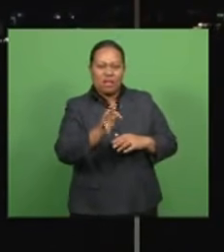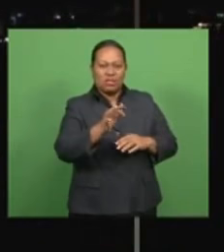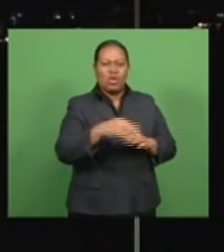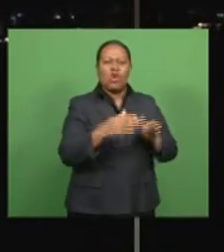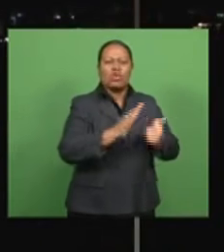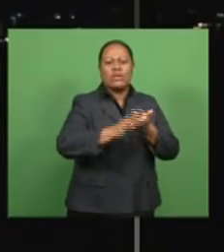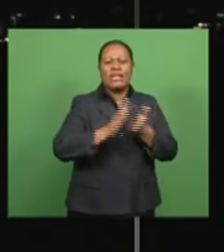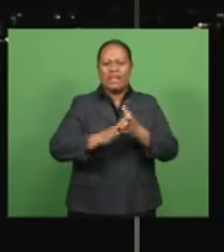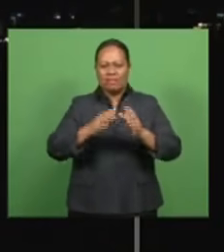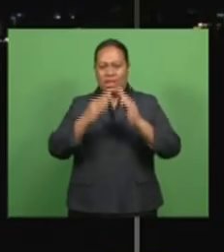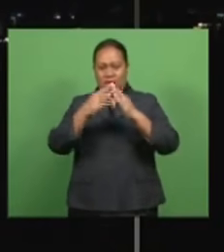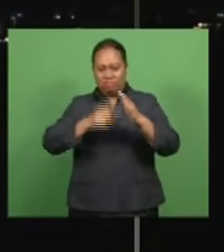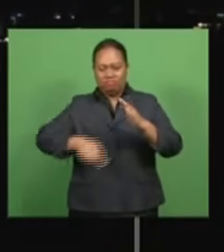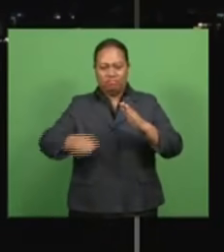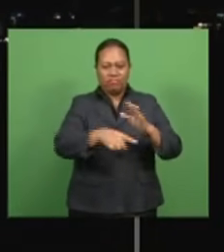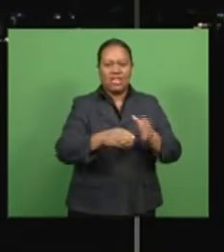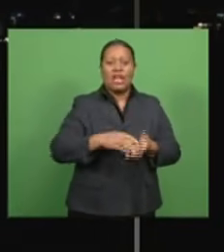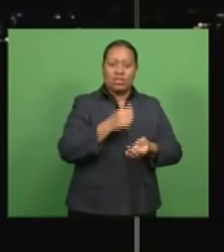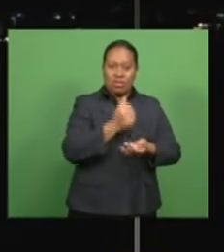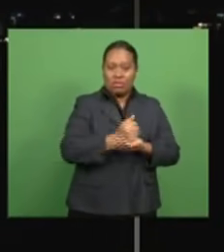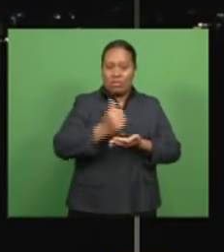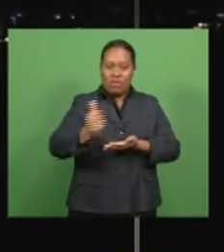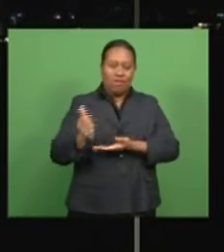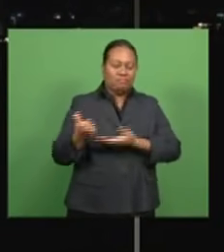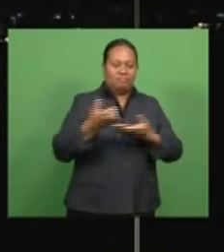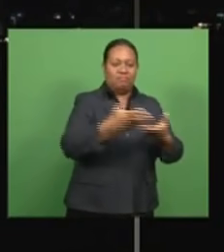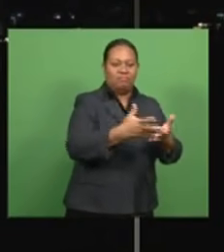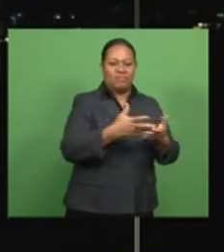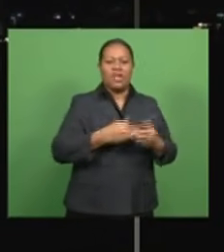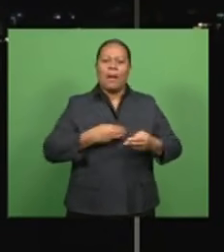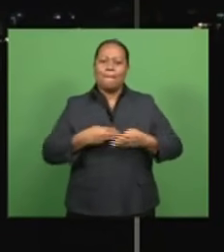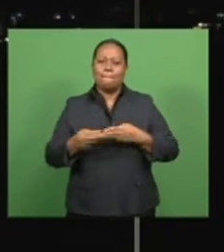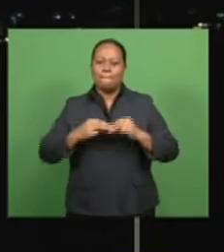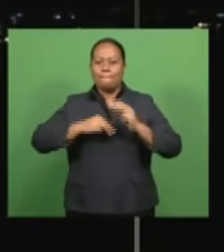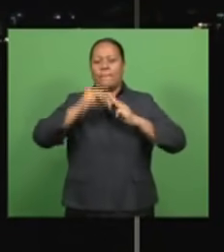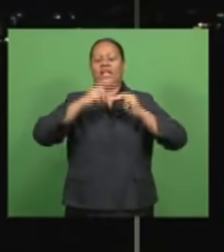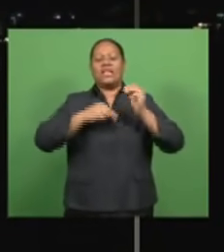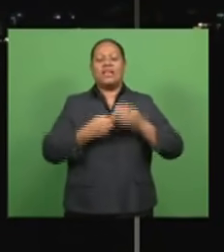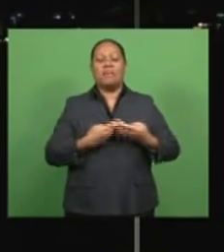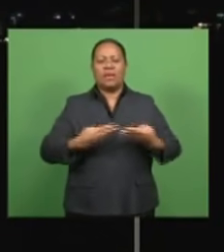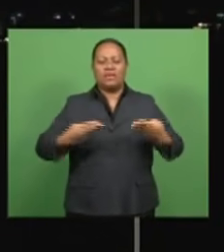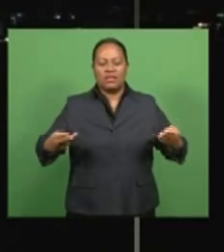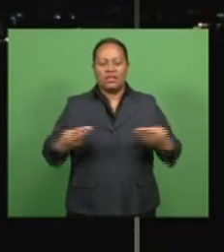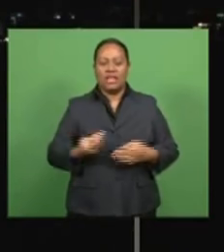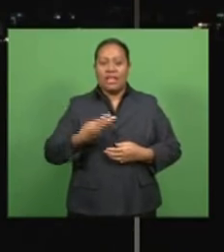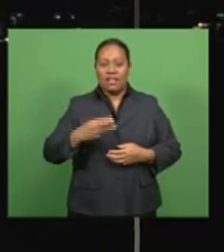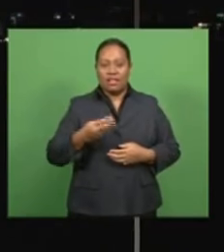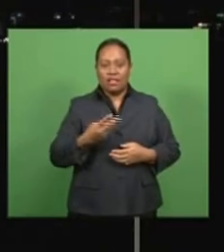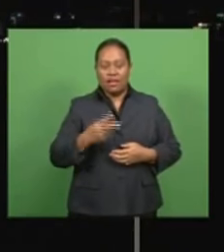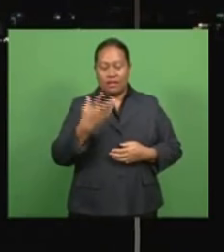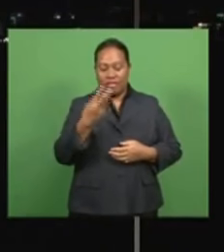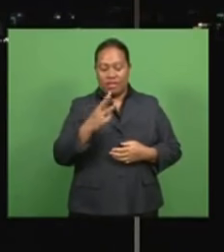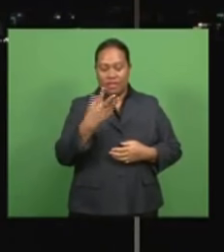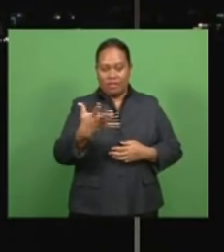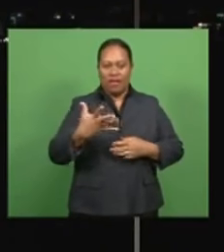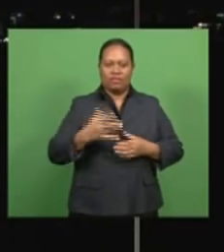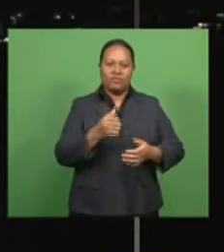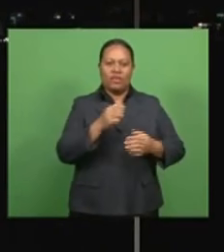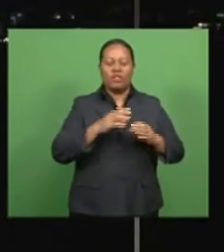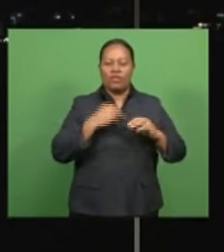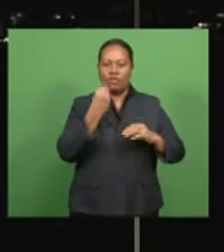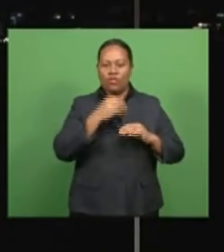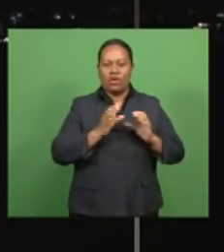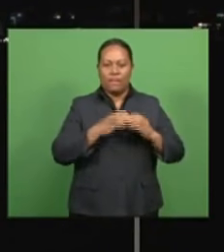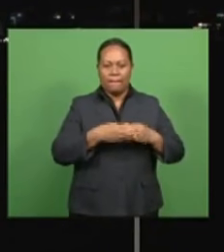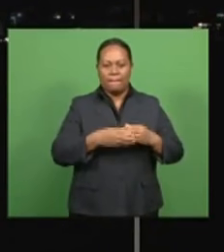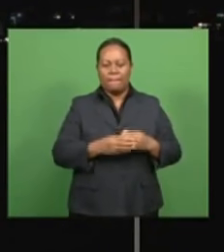urged to clean up compounds, subsidy for government-procured building materials. and 35 households assisted through Velomani Food Bank. Now for